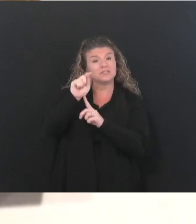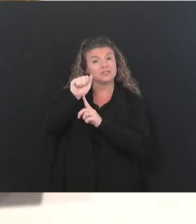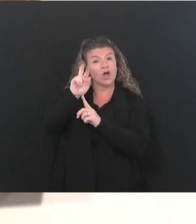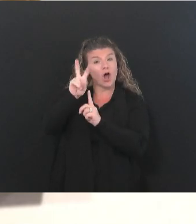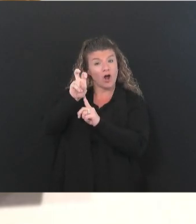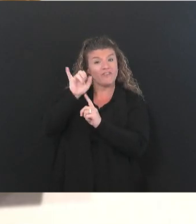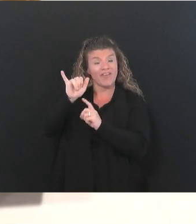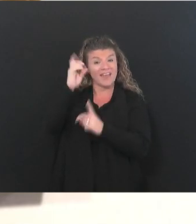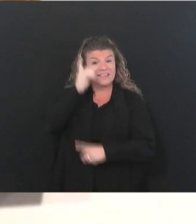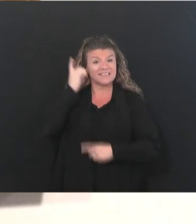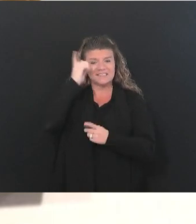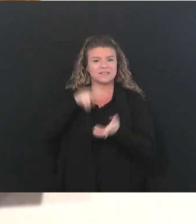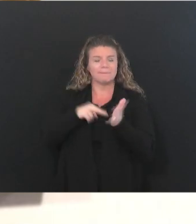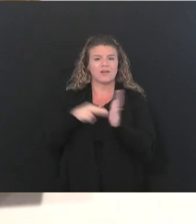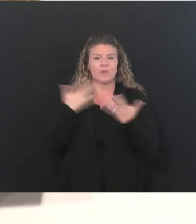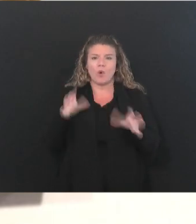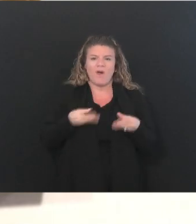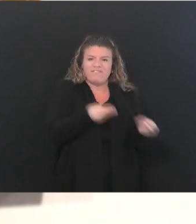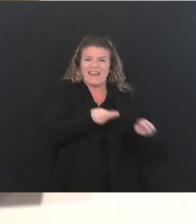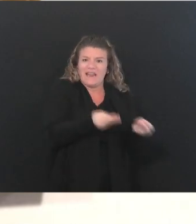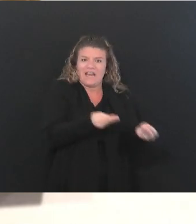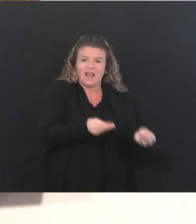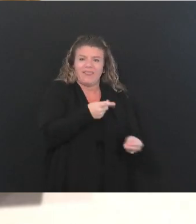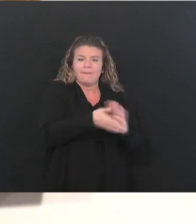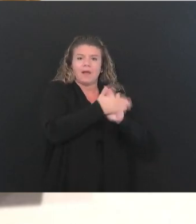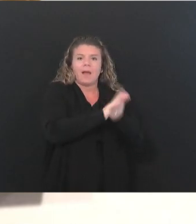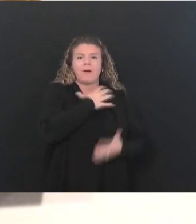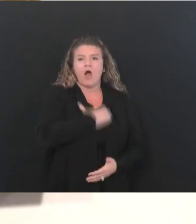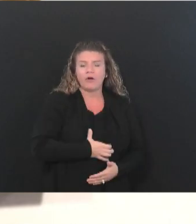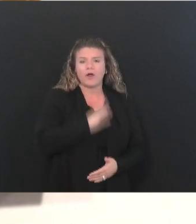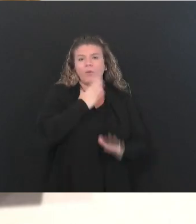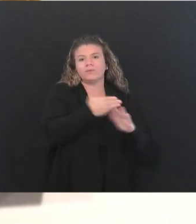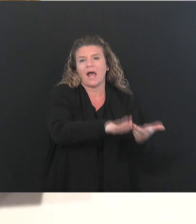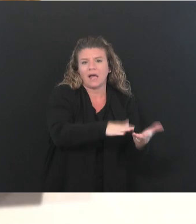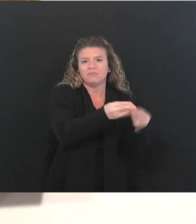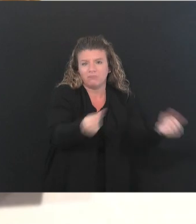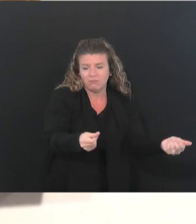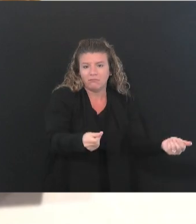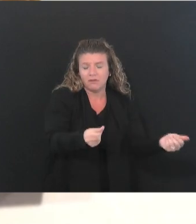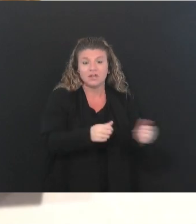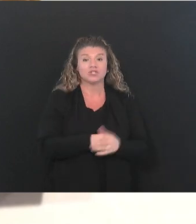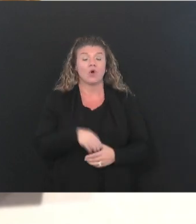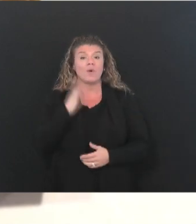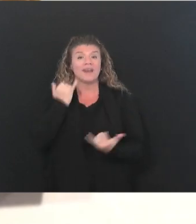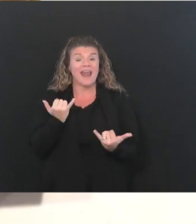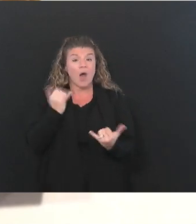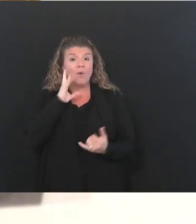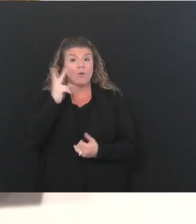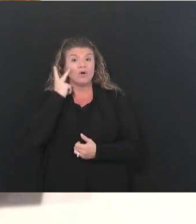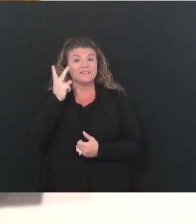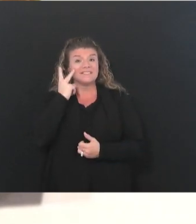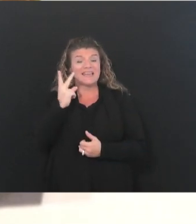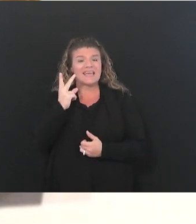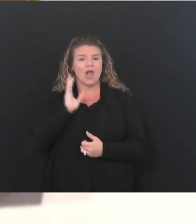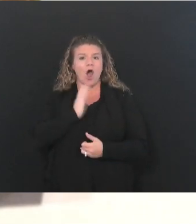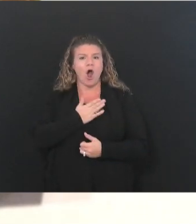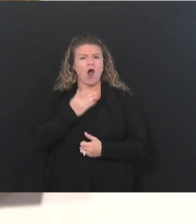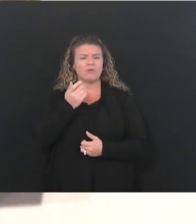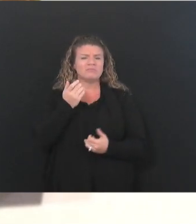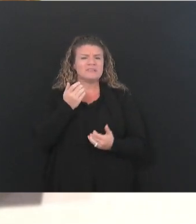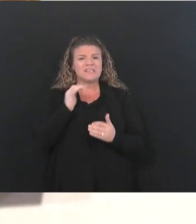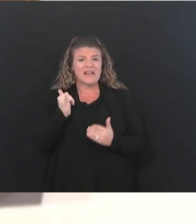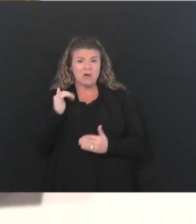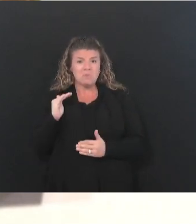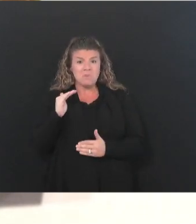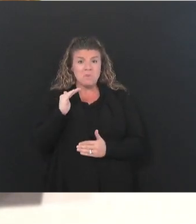that we're doing a good job. The max time that we will see our little surge, it looks like by